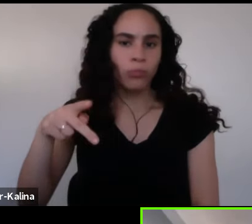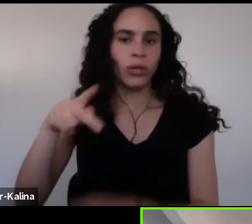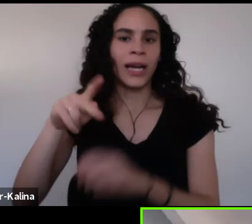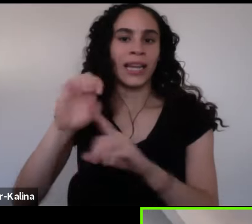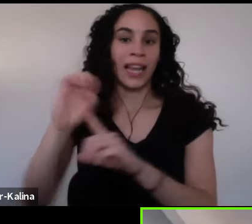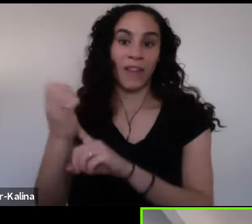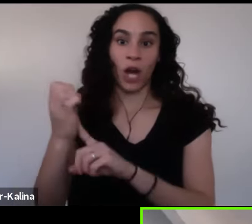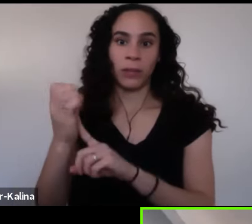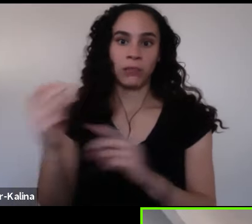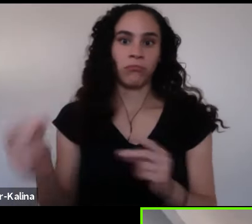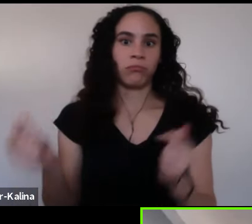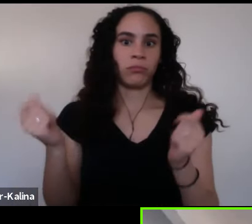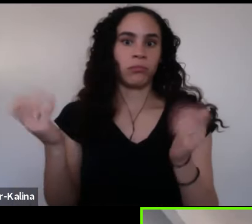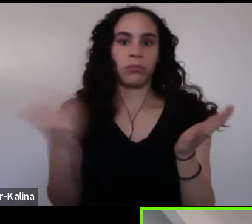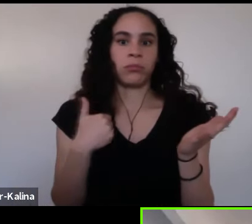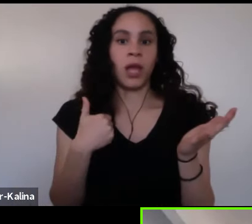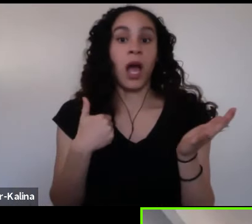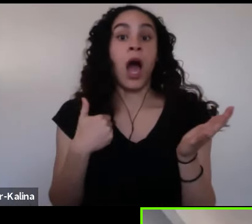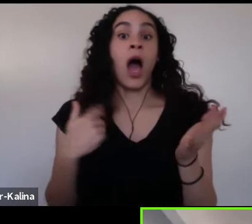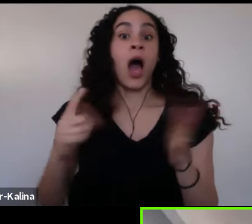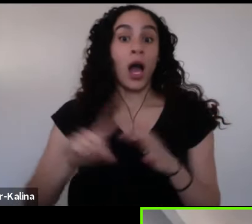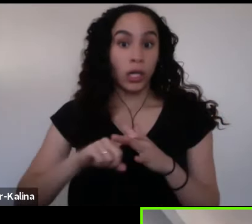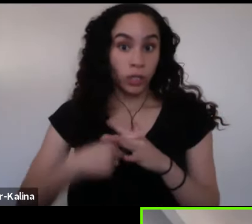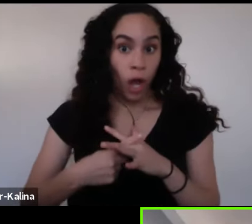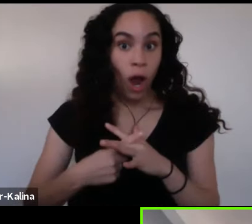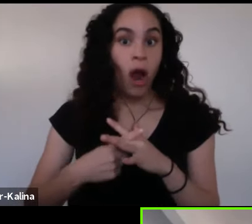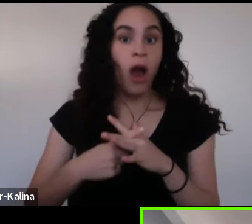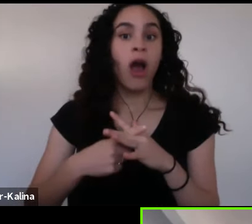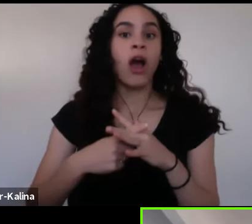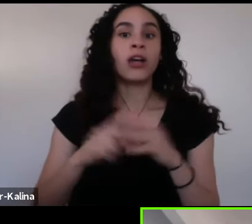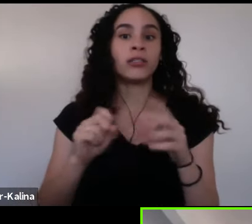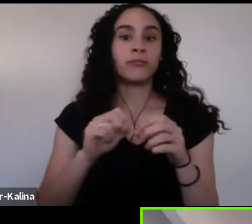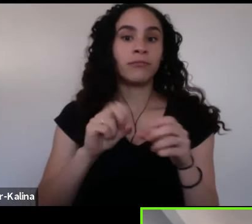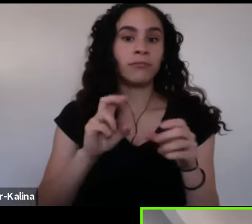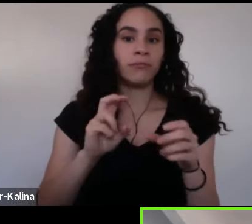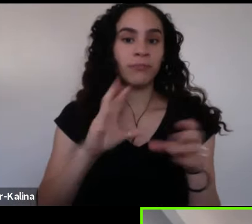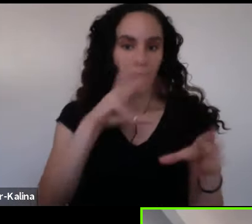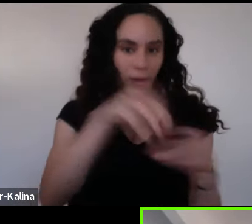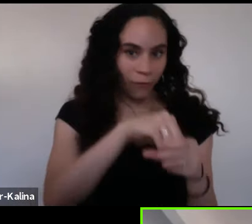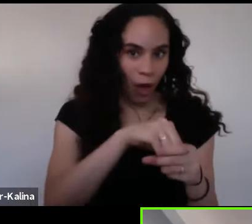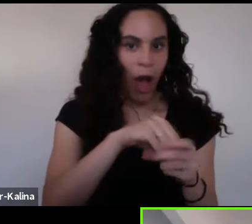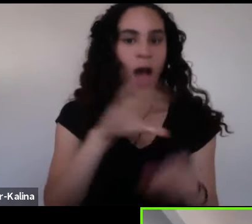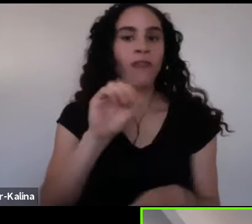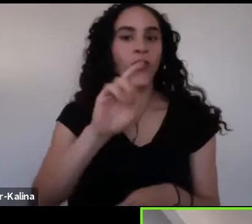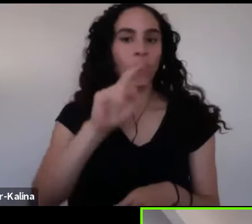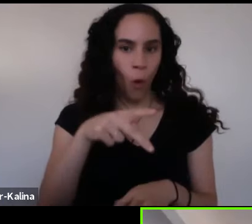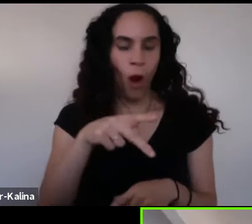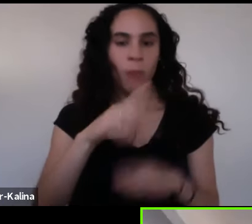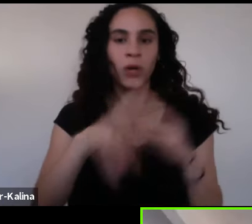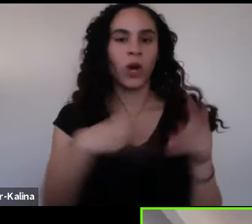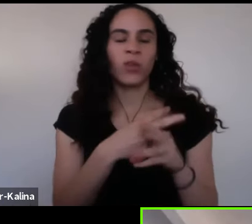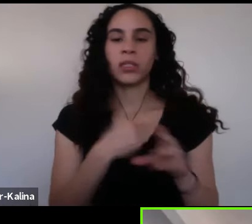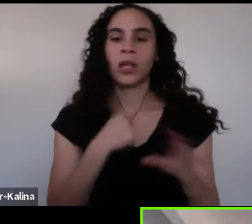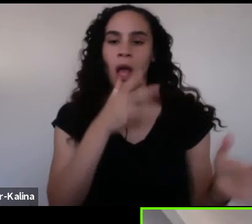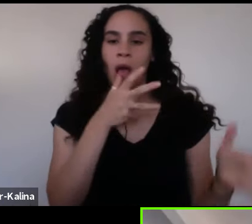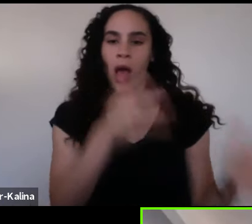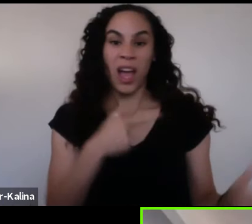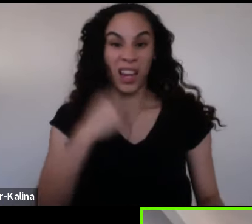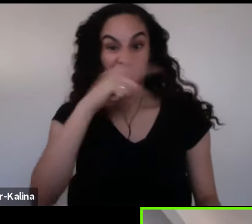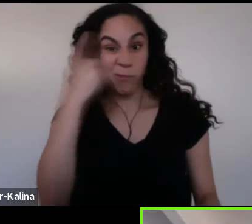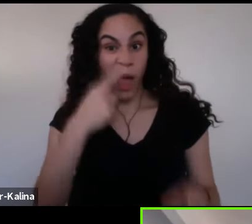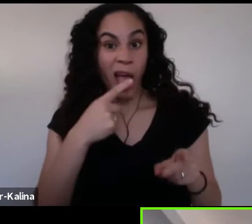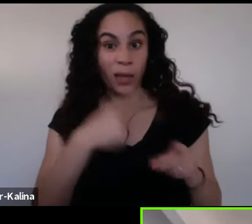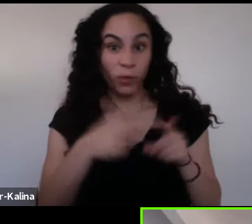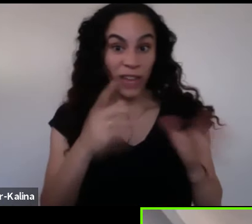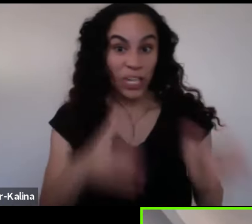then when I did fall into the corporate world, I hated it. As a Black professional, I was the only one. The